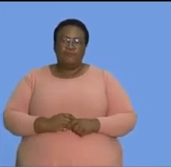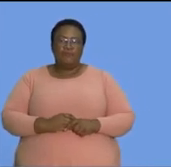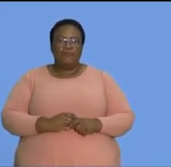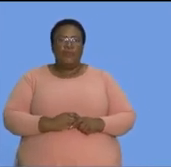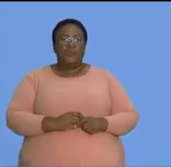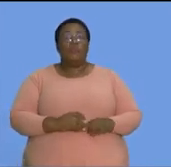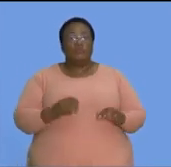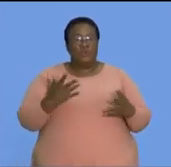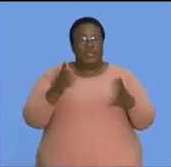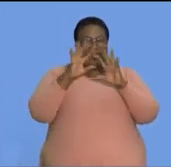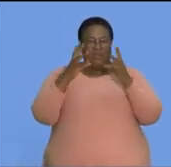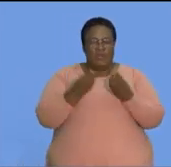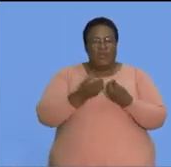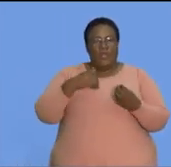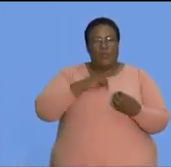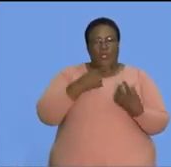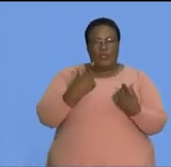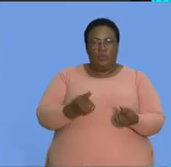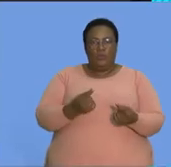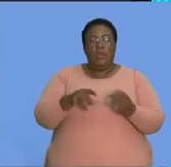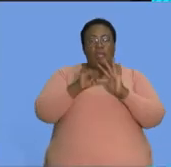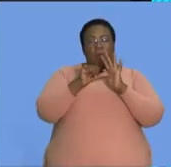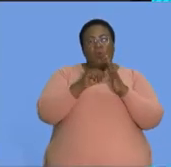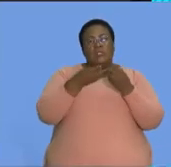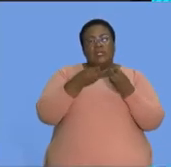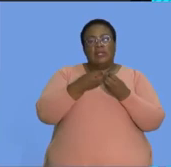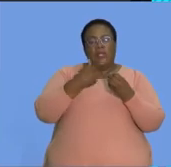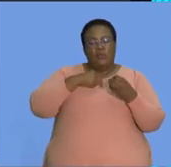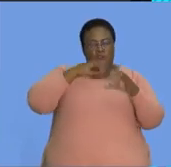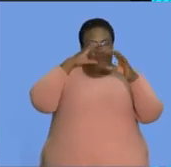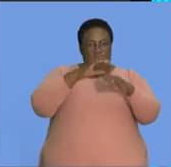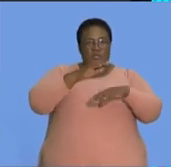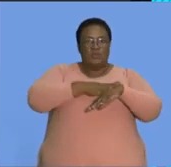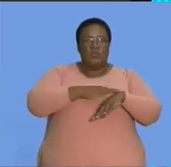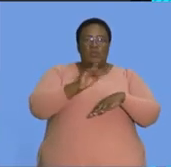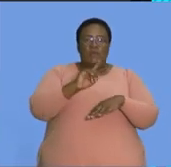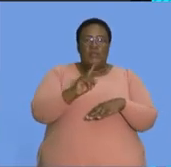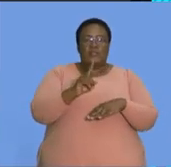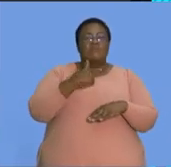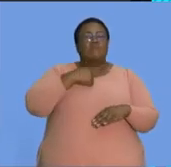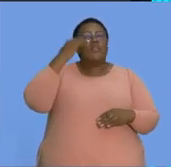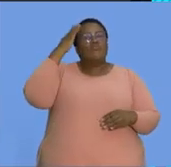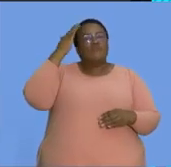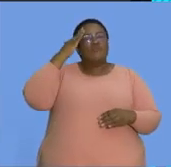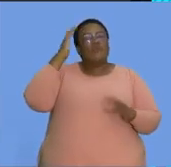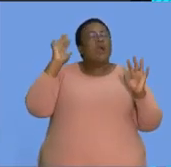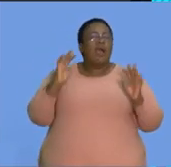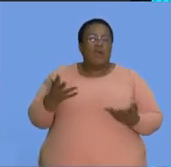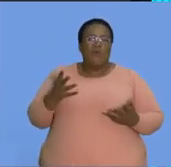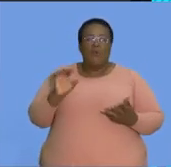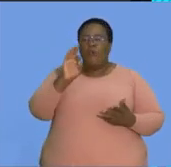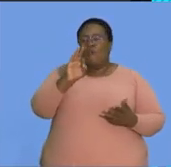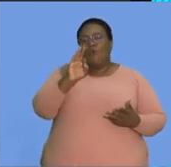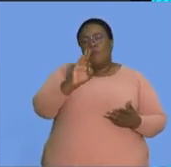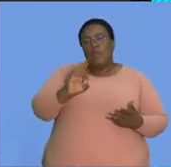Now, in all of what we've just done right now, guys, is the main thing that we're looking at is how do I know which formula